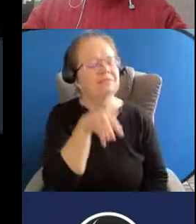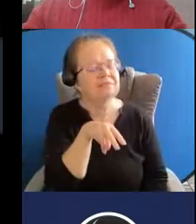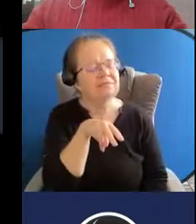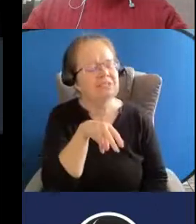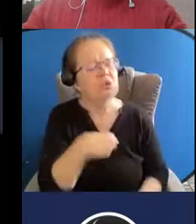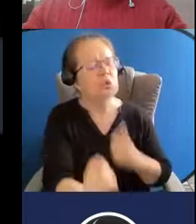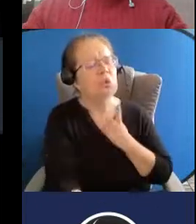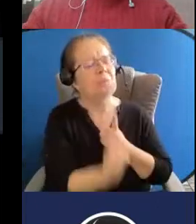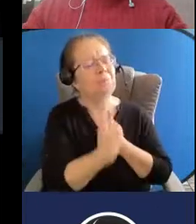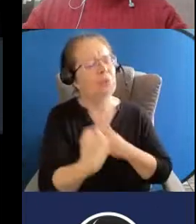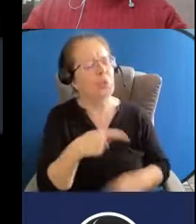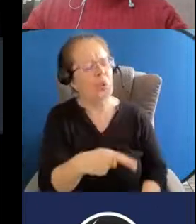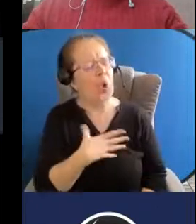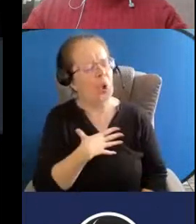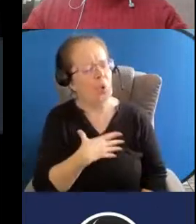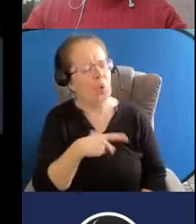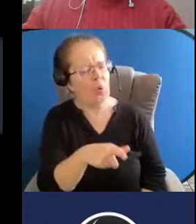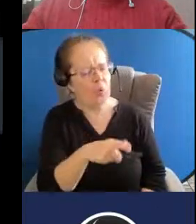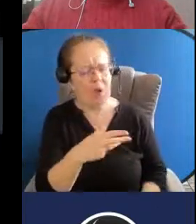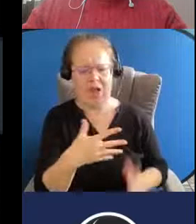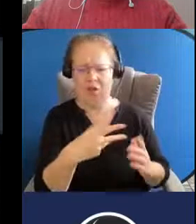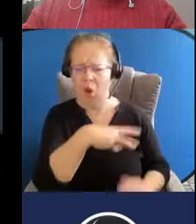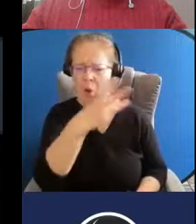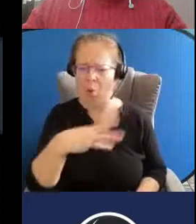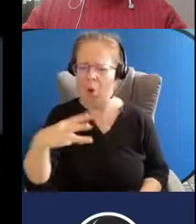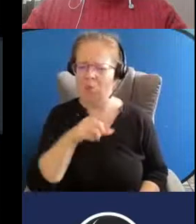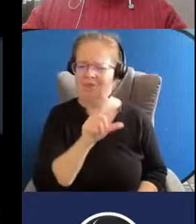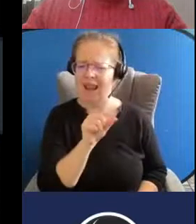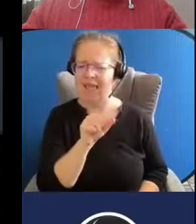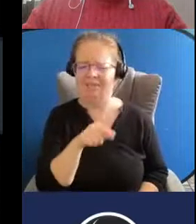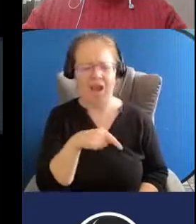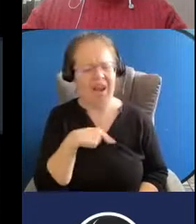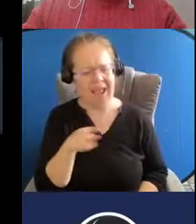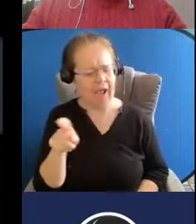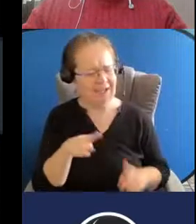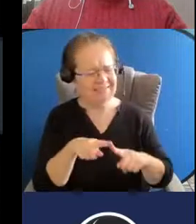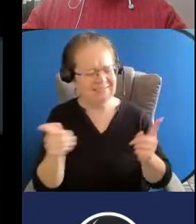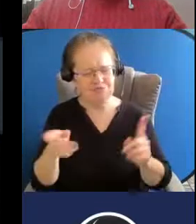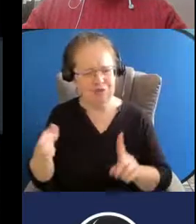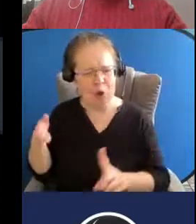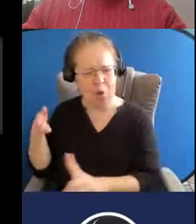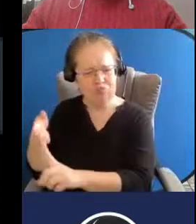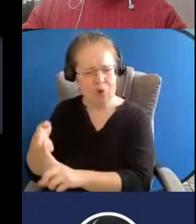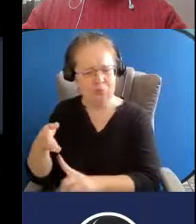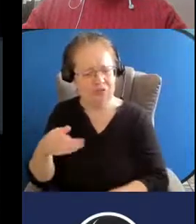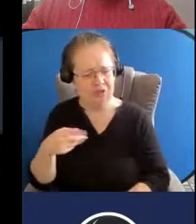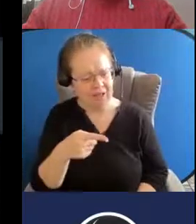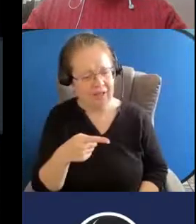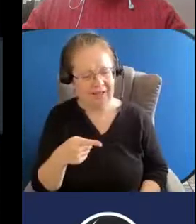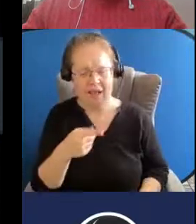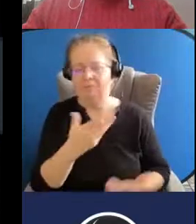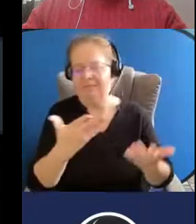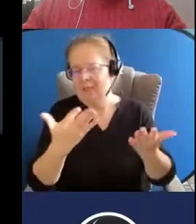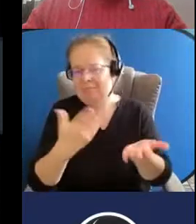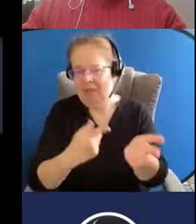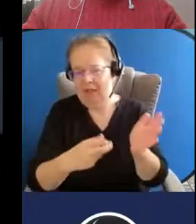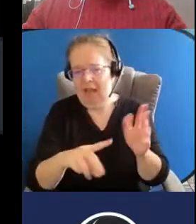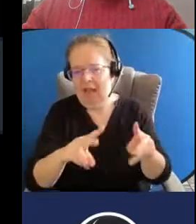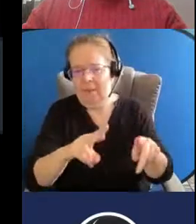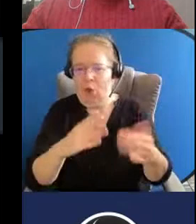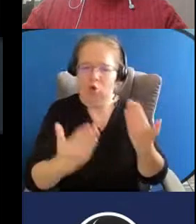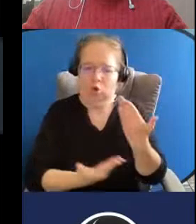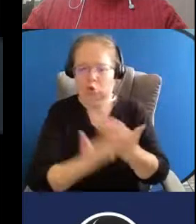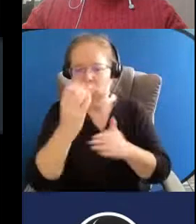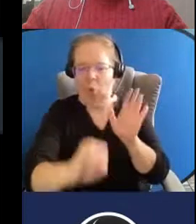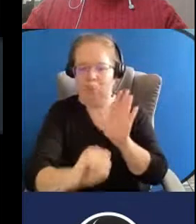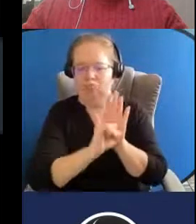in terms of how the Windows 11 team had approached it. The first one, honestly, was, well, obviously it's been rebranded. So we no longer have the